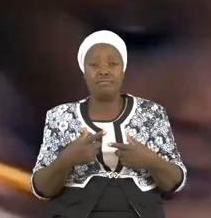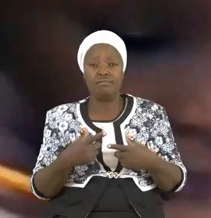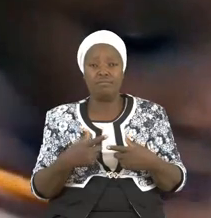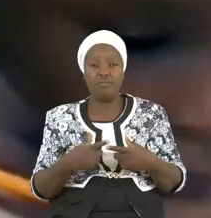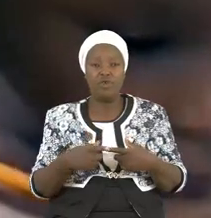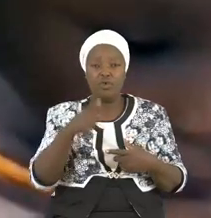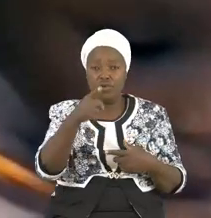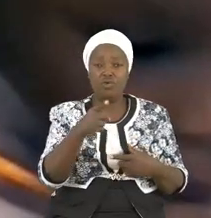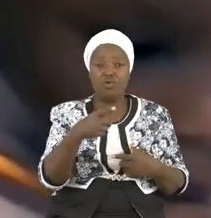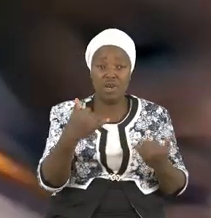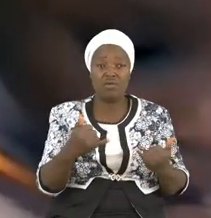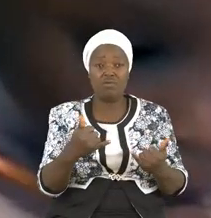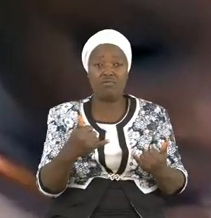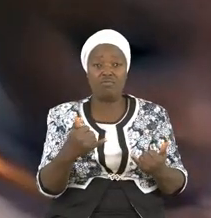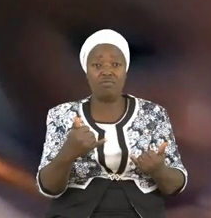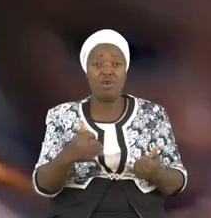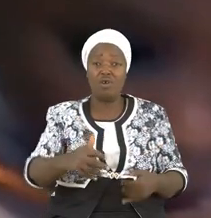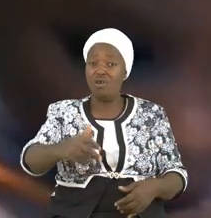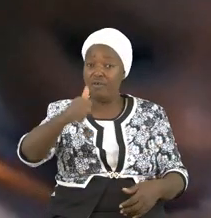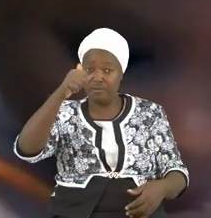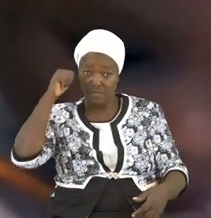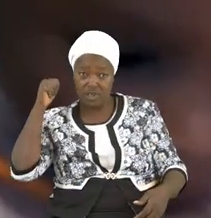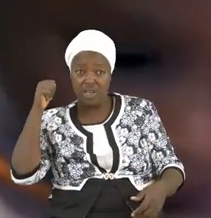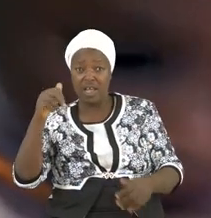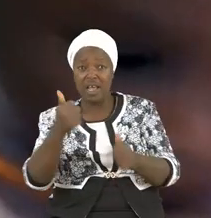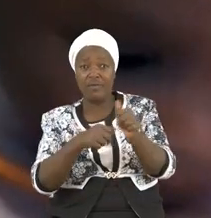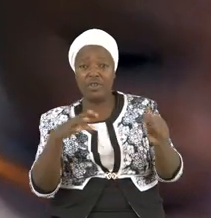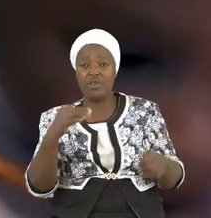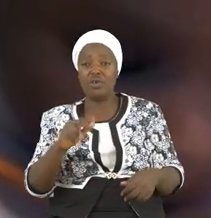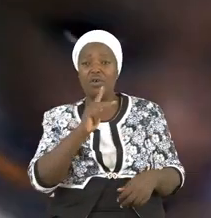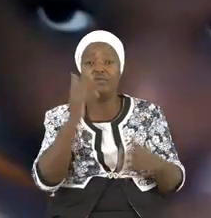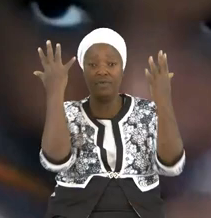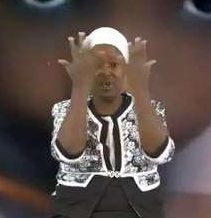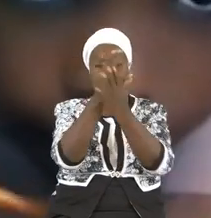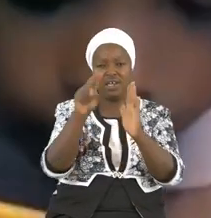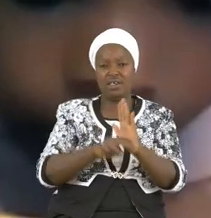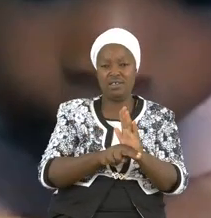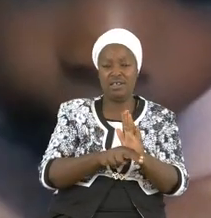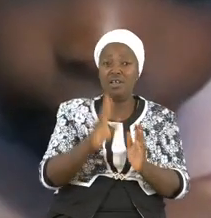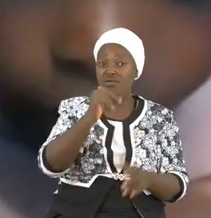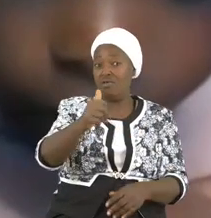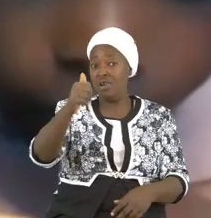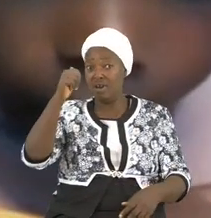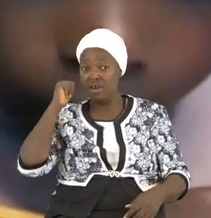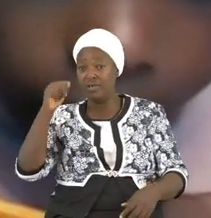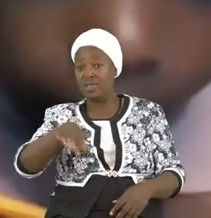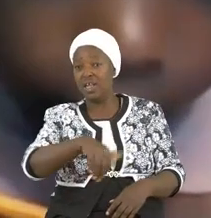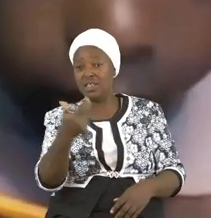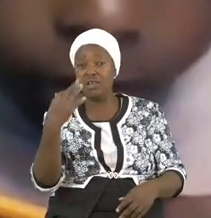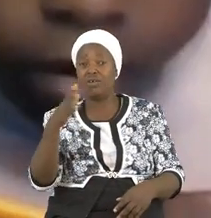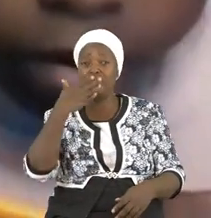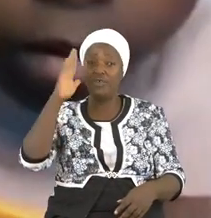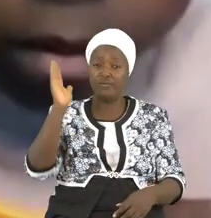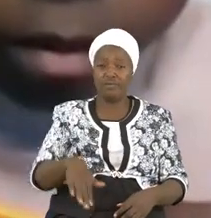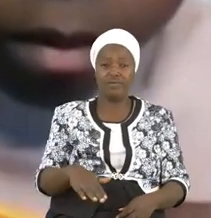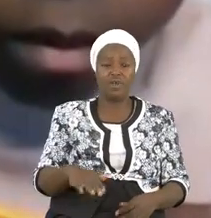renounce everything of darkness. You renounce everything of evil. That's